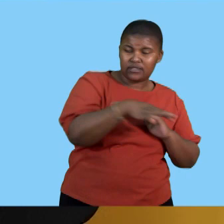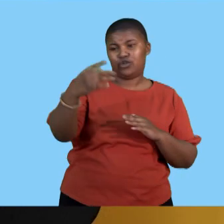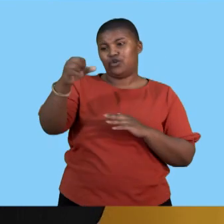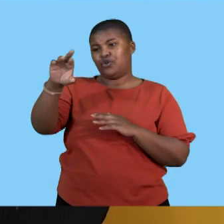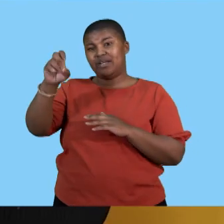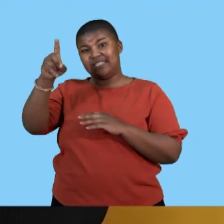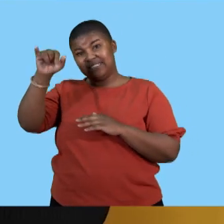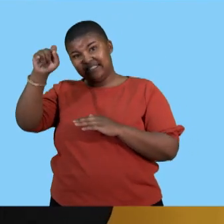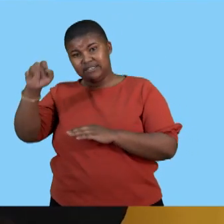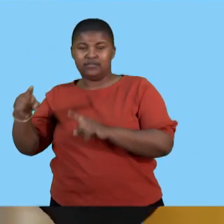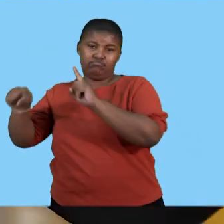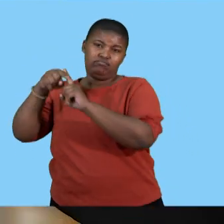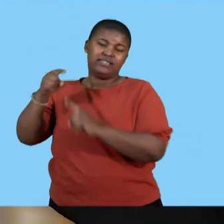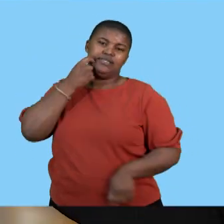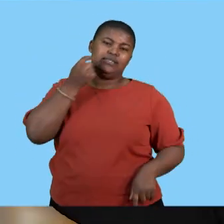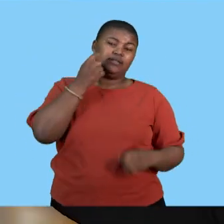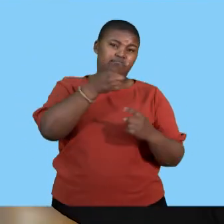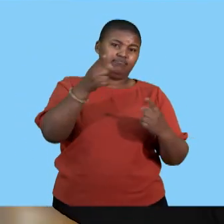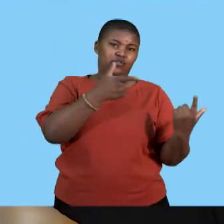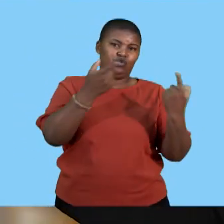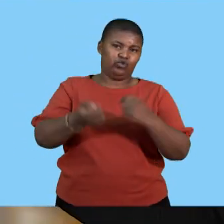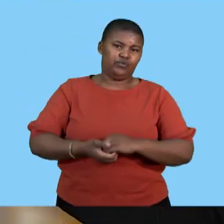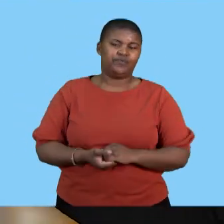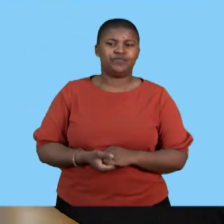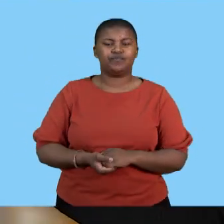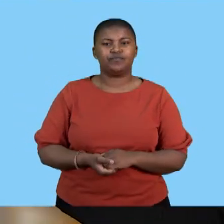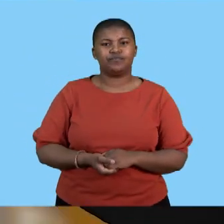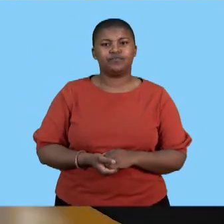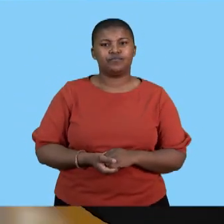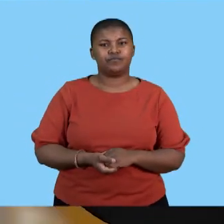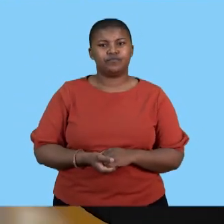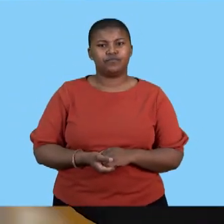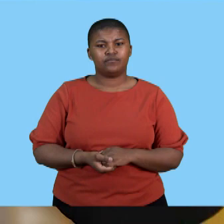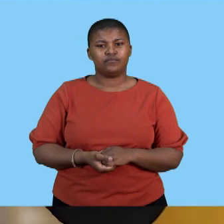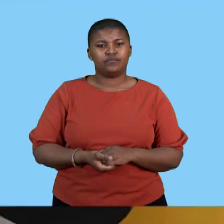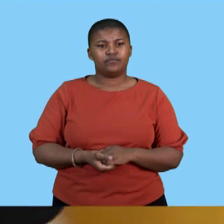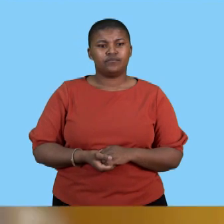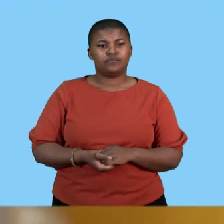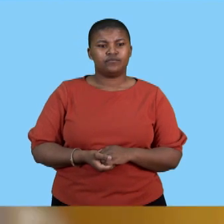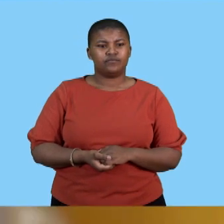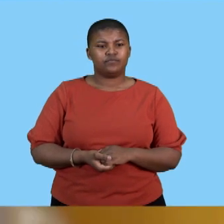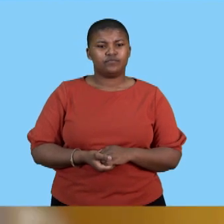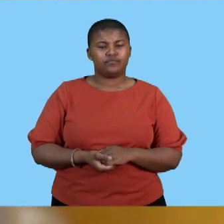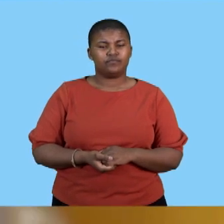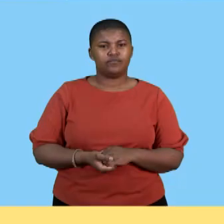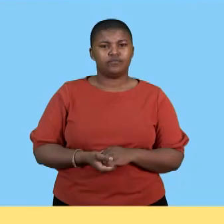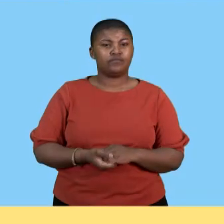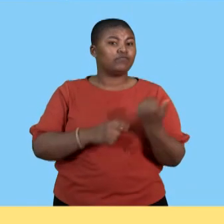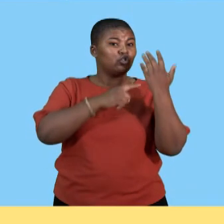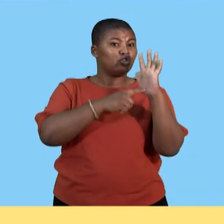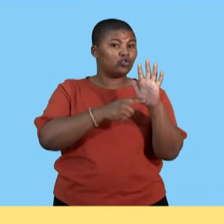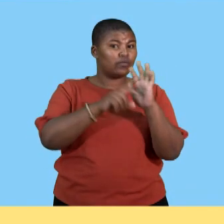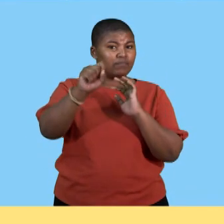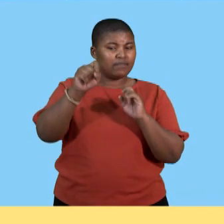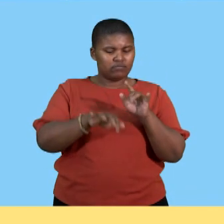your amounts in there, it therefore becomes easy for you to calculate the interest. All right, so let me show you when